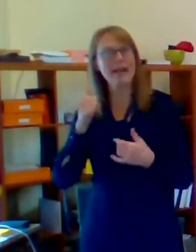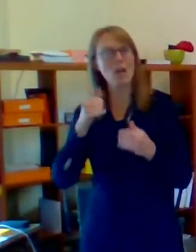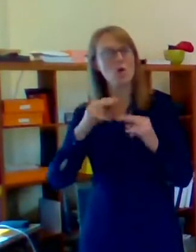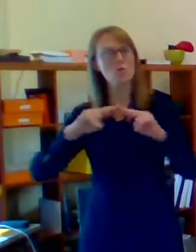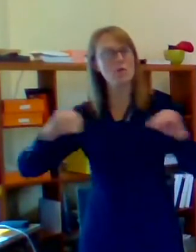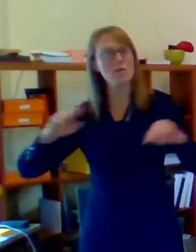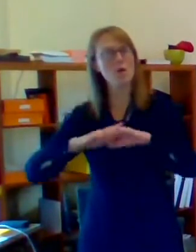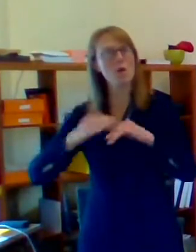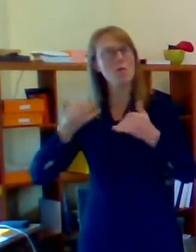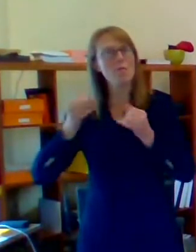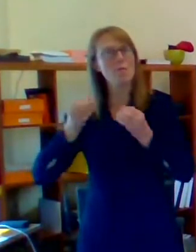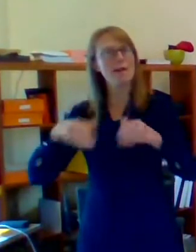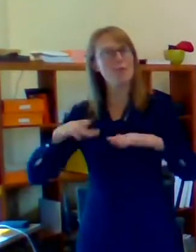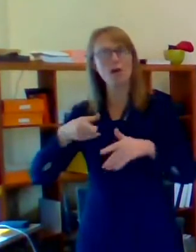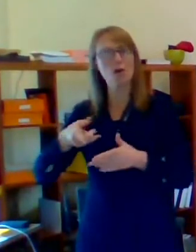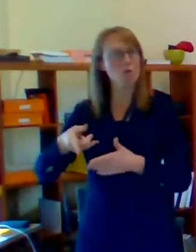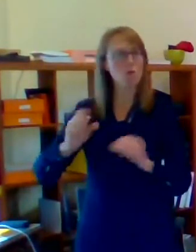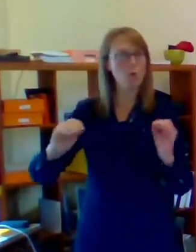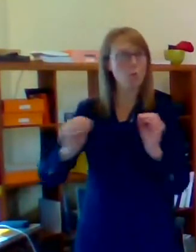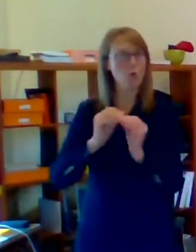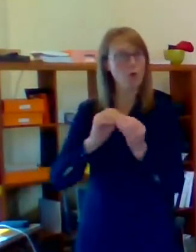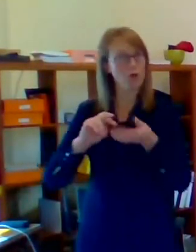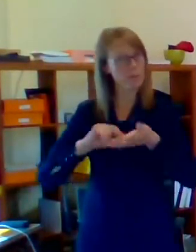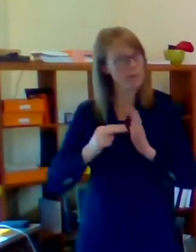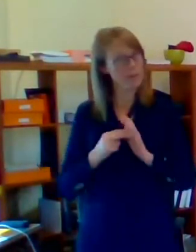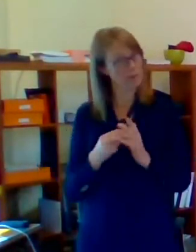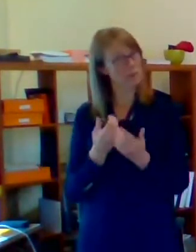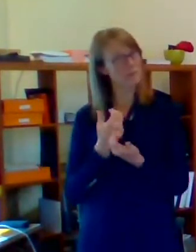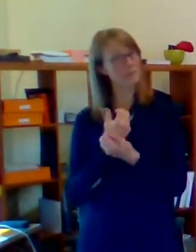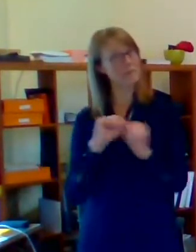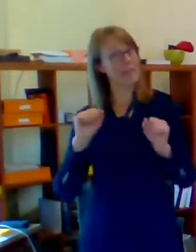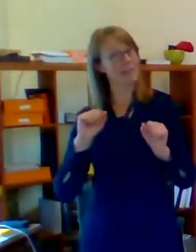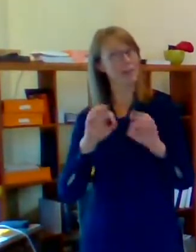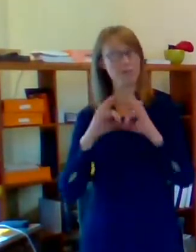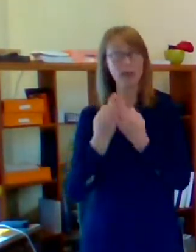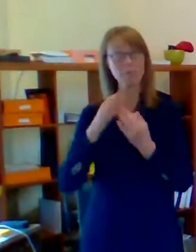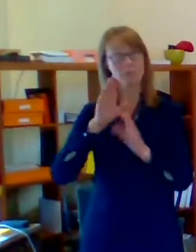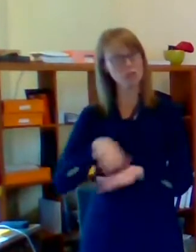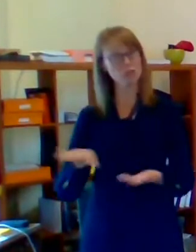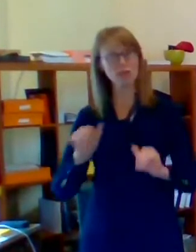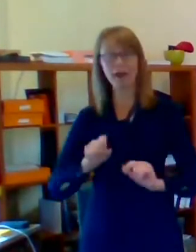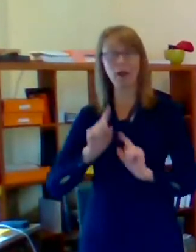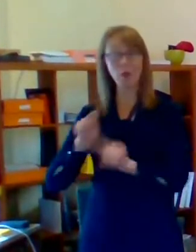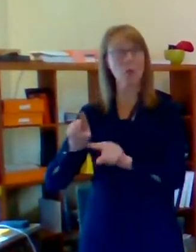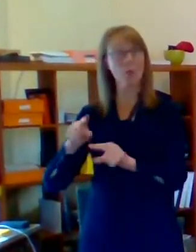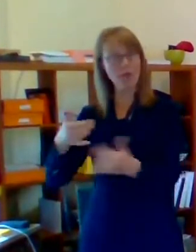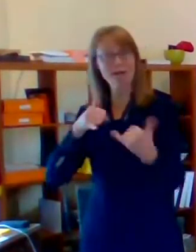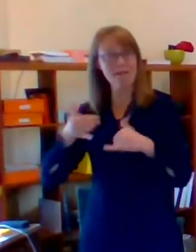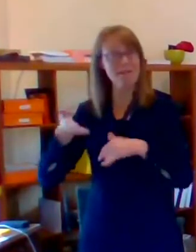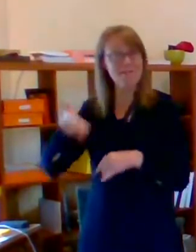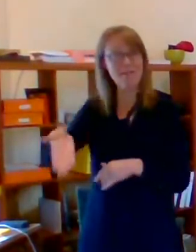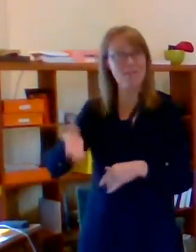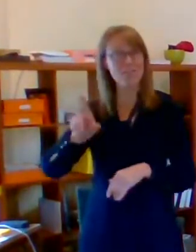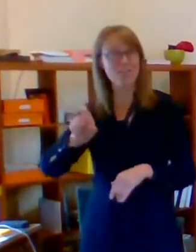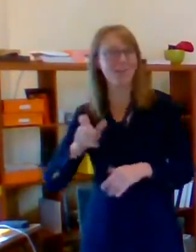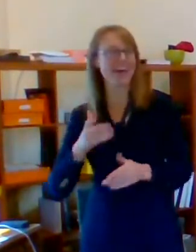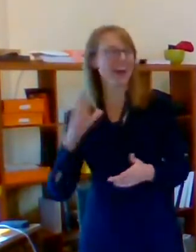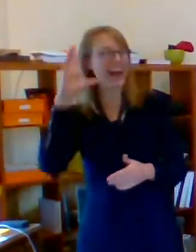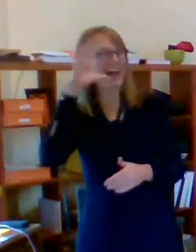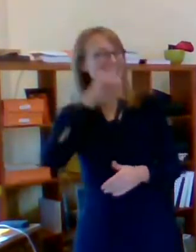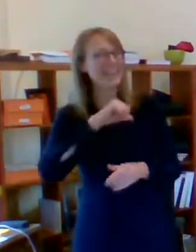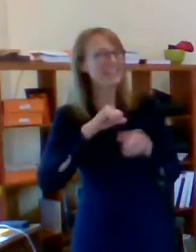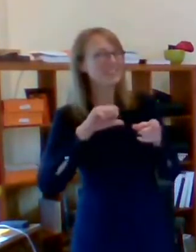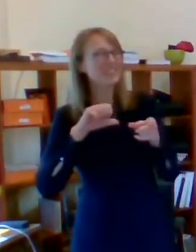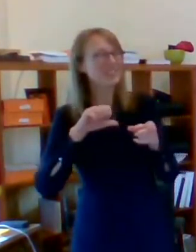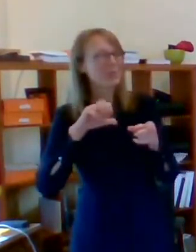that mean that playgrounds are safe for families and kids to use again? Oh, Shannon, you must have missed that meeting. When was that? Maybe a month